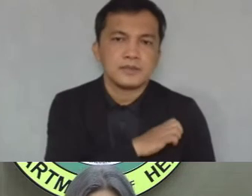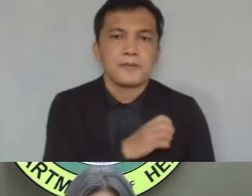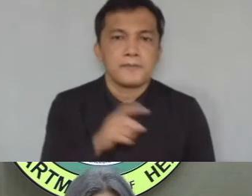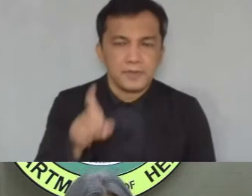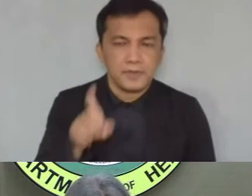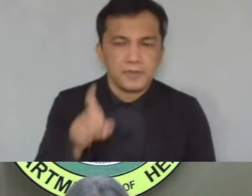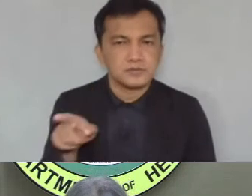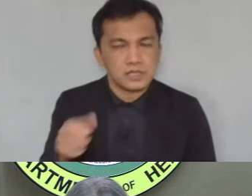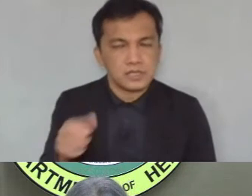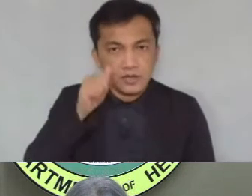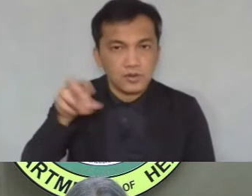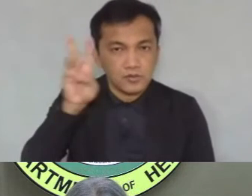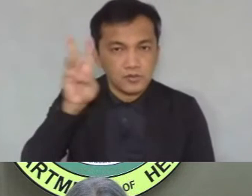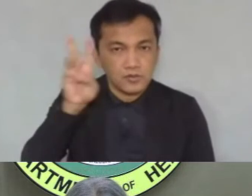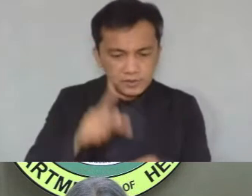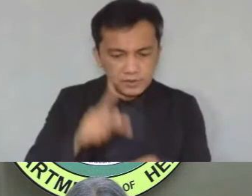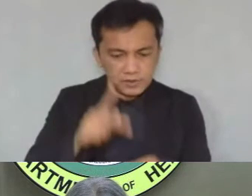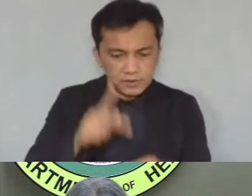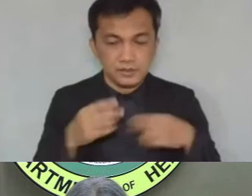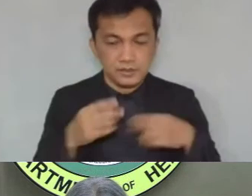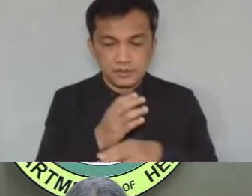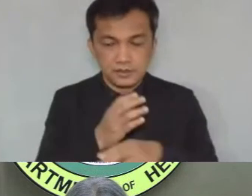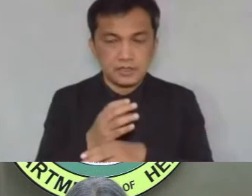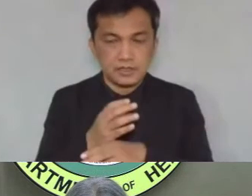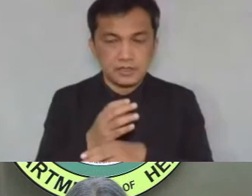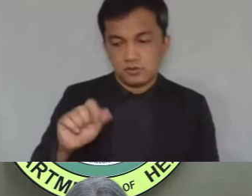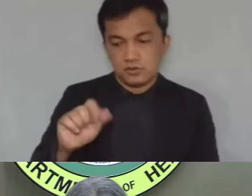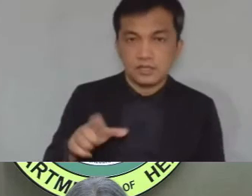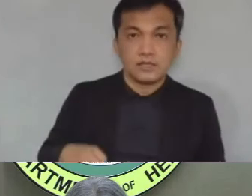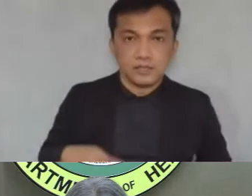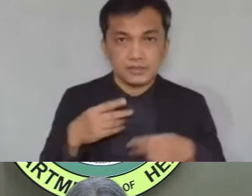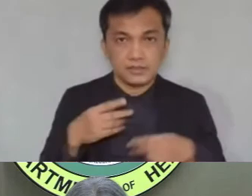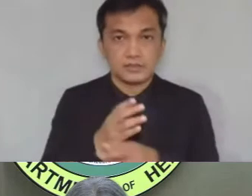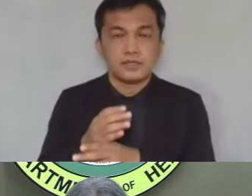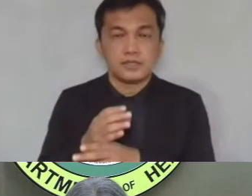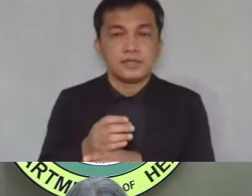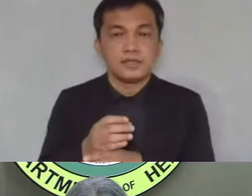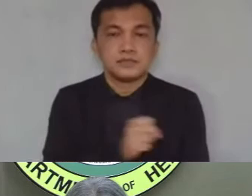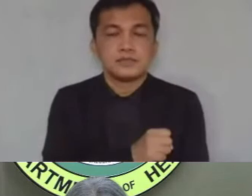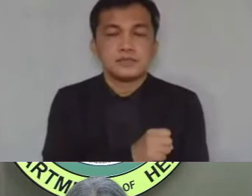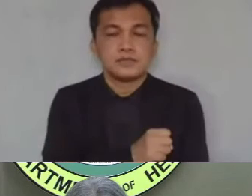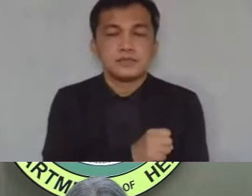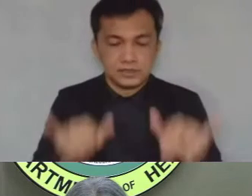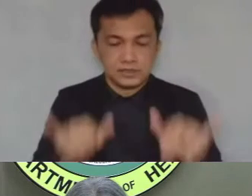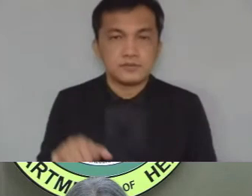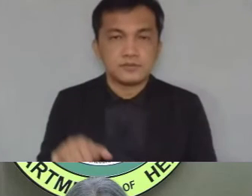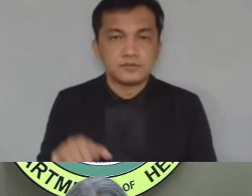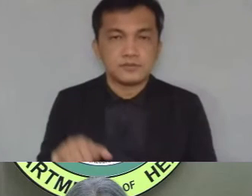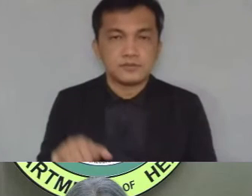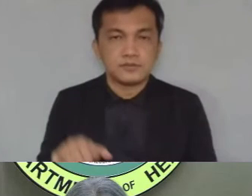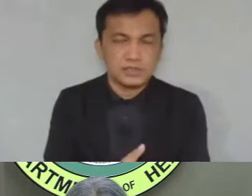that aspect. They have to also be aware about the Philippine healthcare system, their local health system, so that they are competent